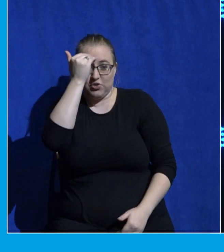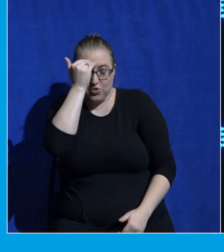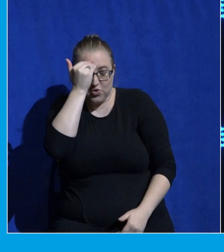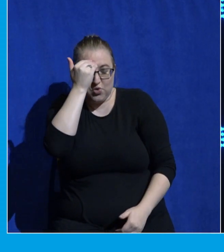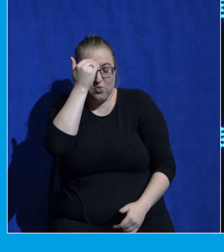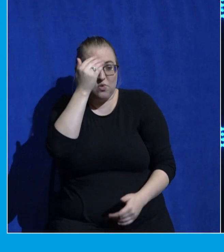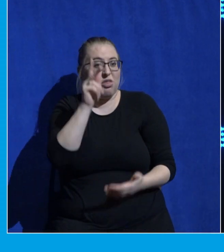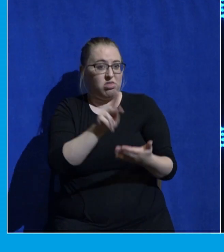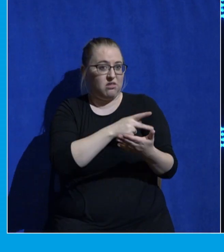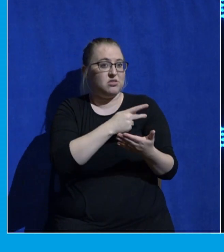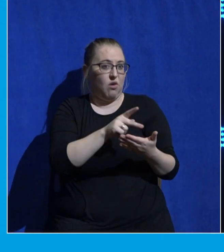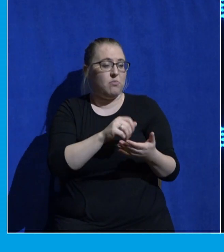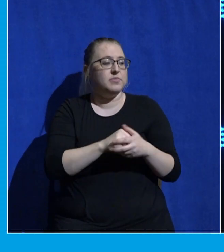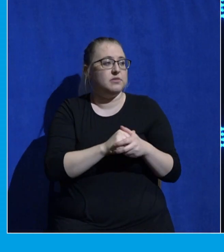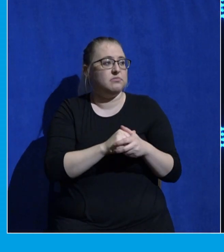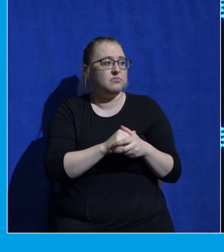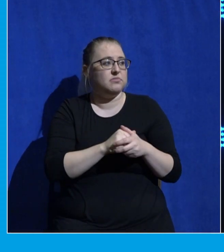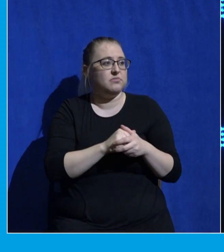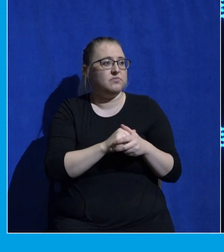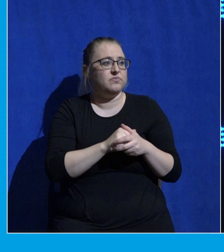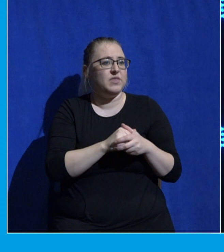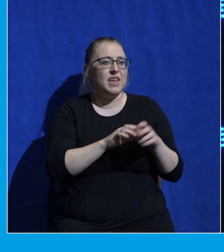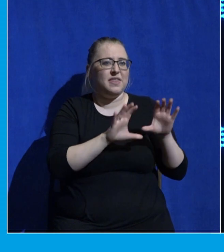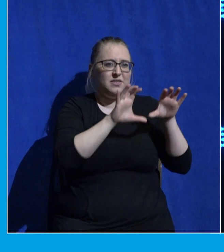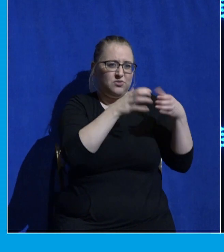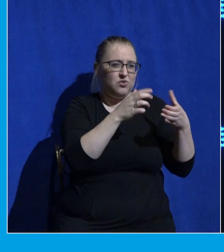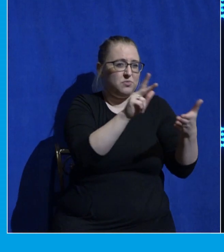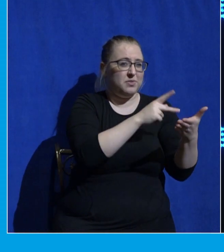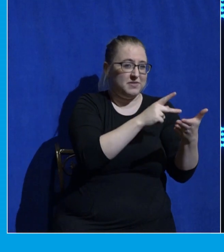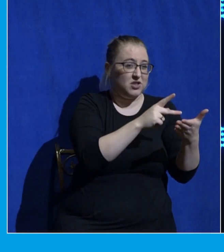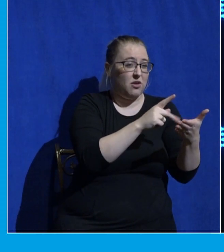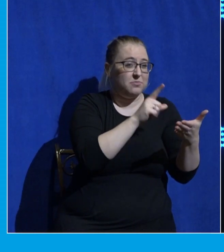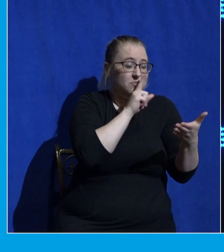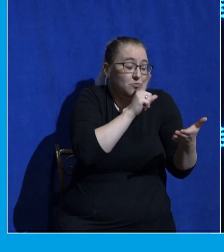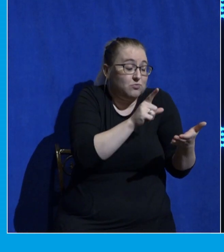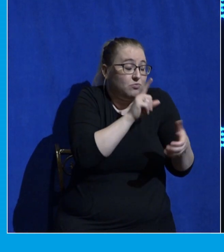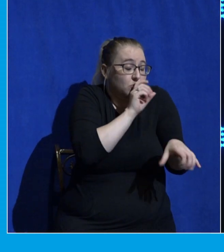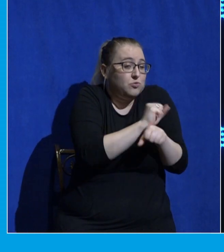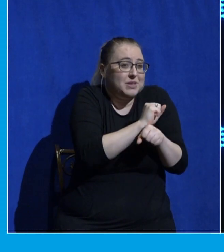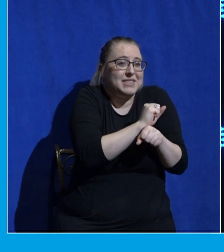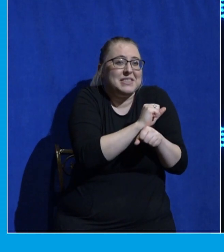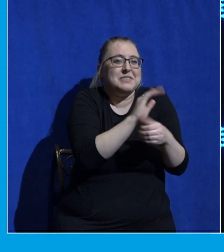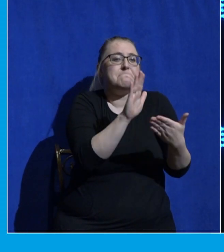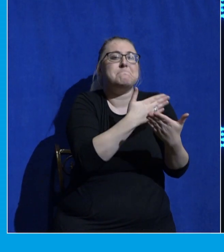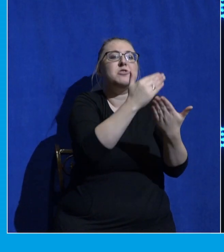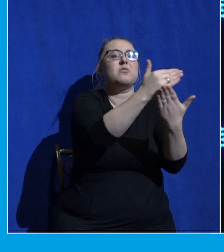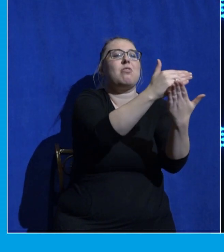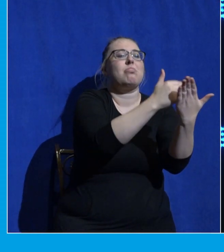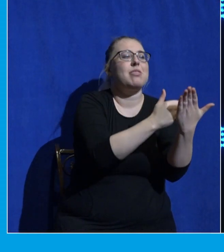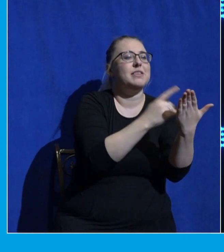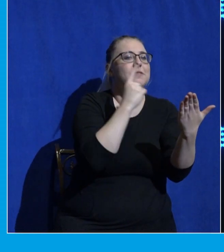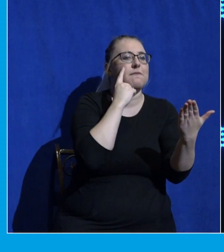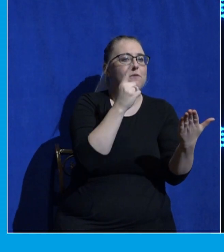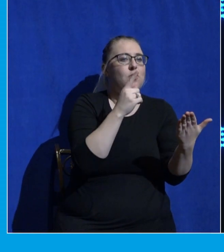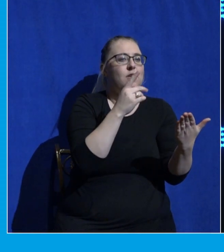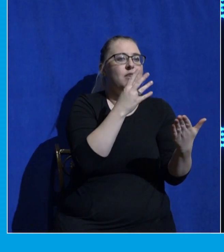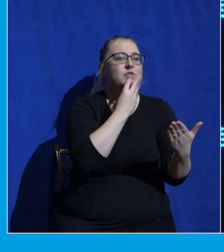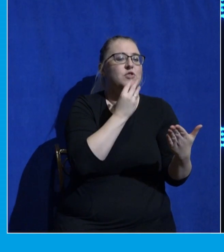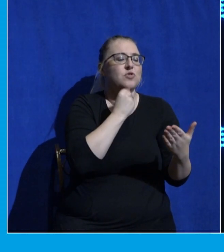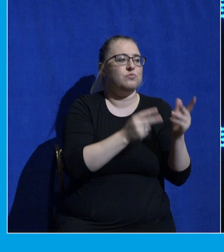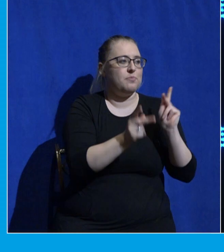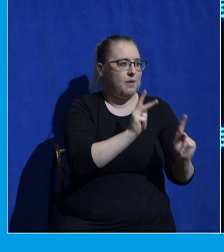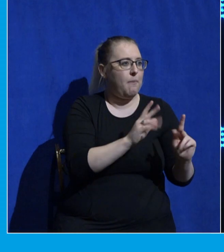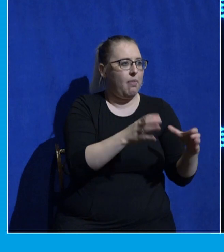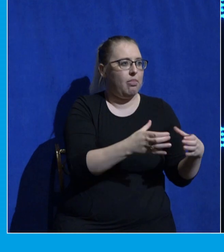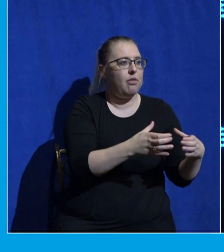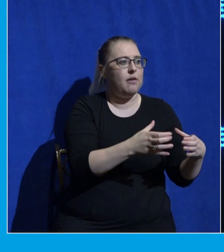psalms. And these psalms were literally a road trip playlist for the people of Israel. But here's the thing, it was more than background